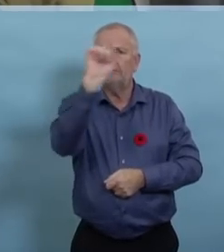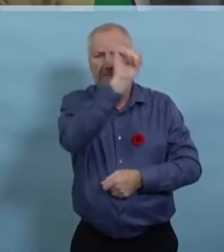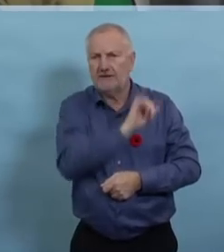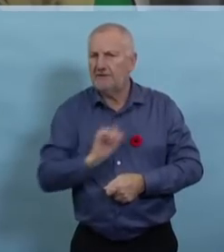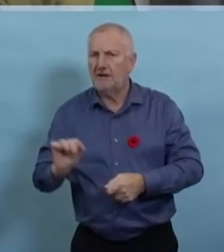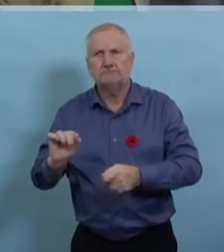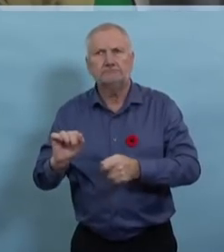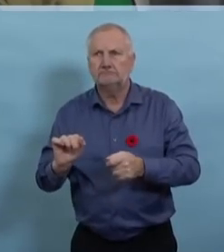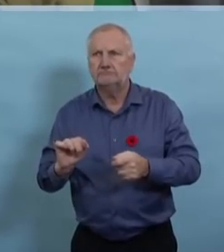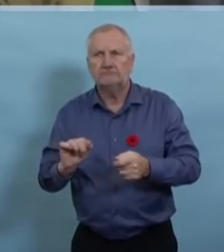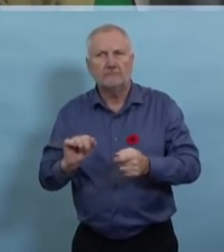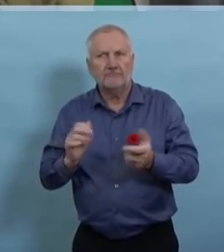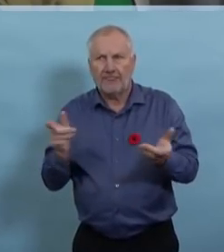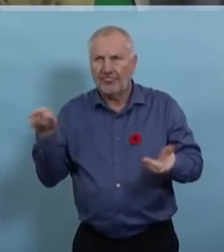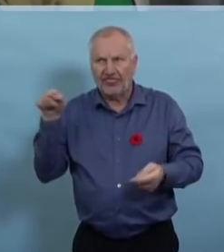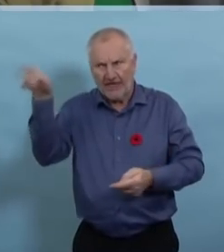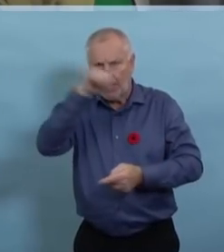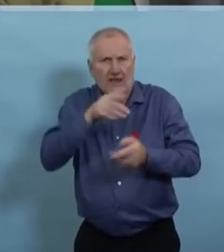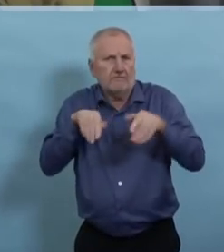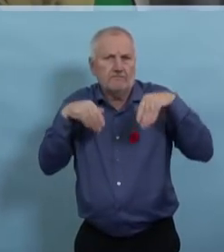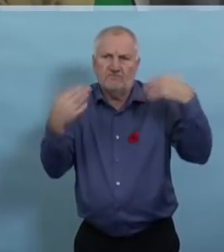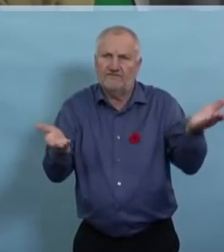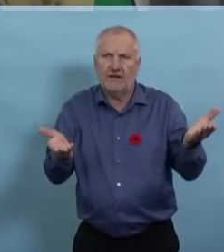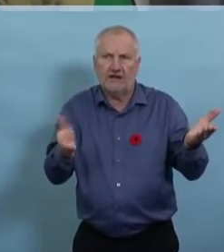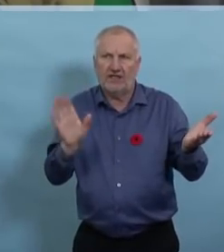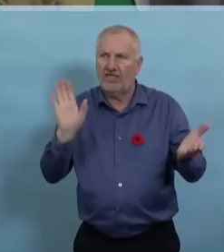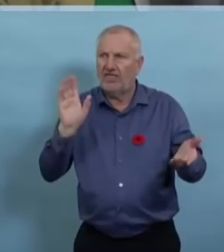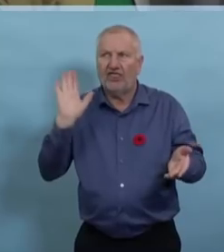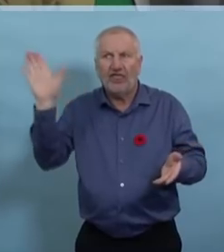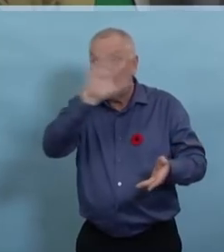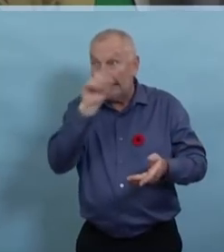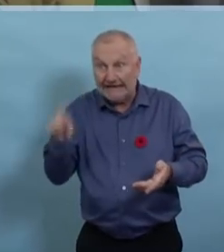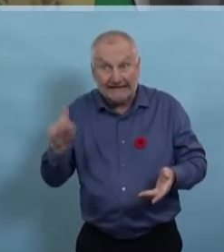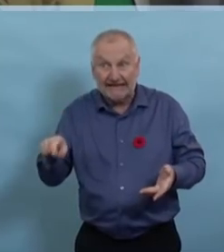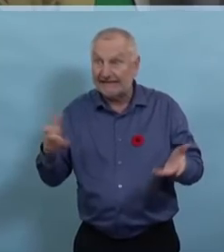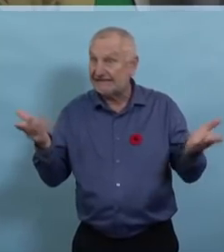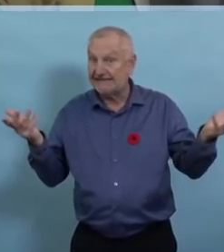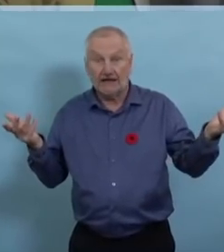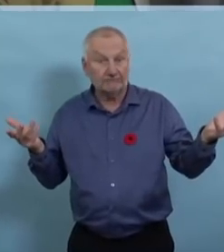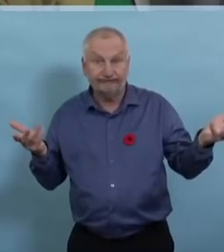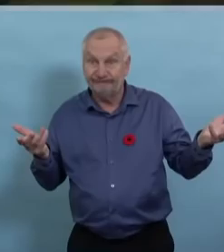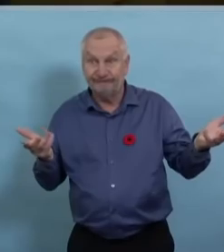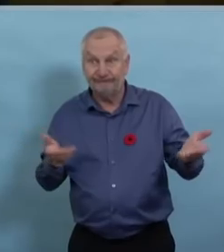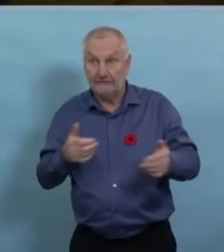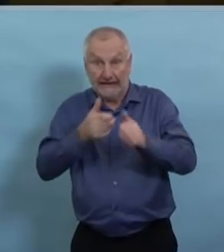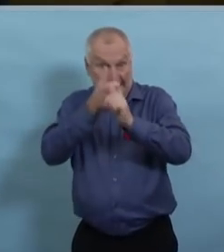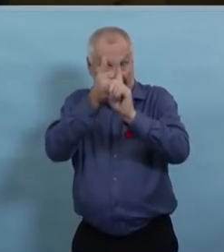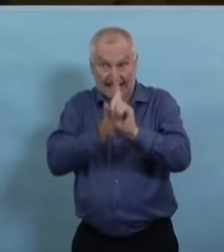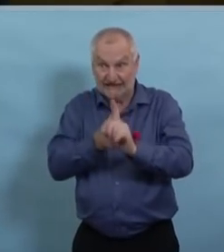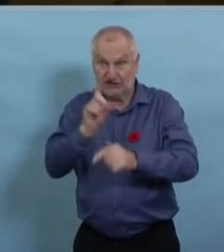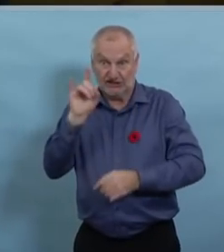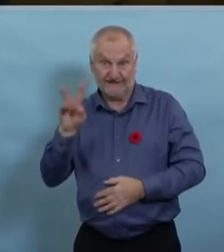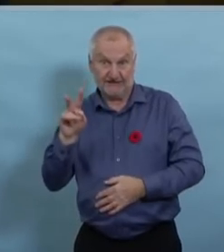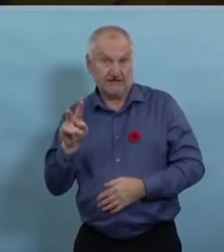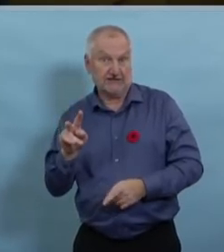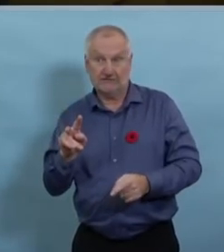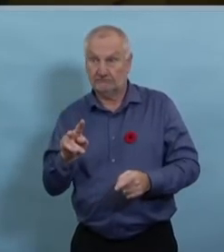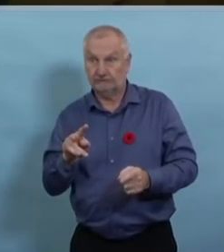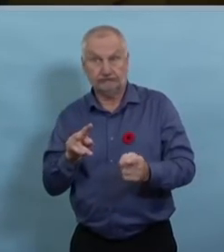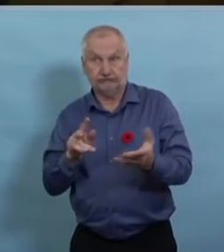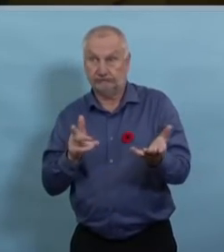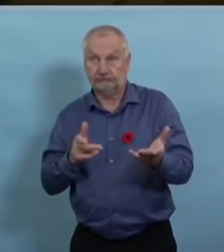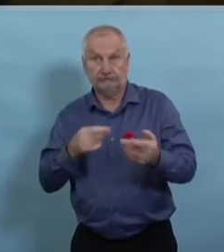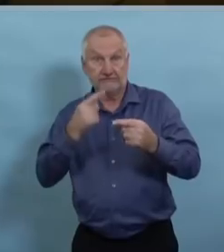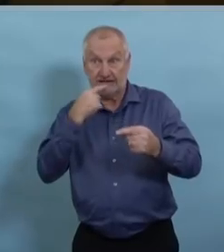address those needs that they have. But we don't hear the same things from every place. Yeah, and I'll just add, because obviously